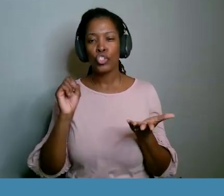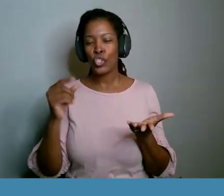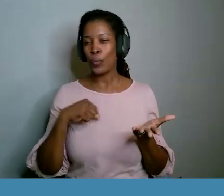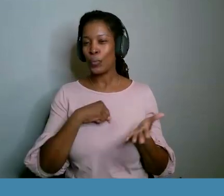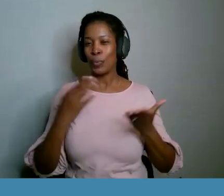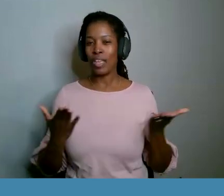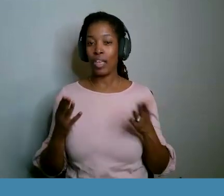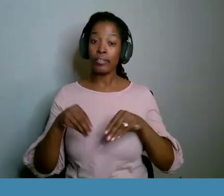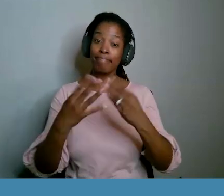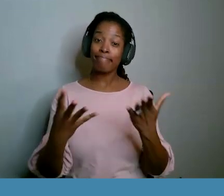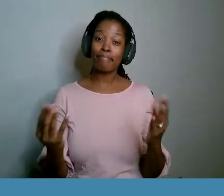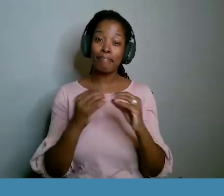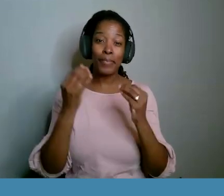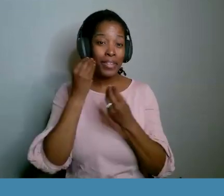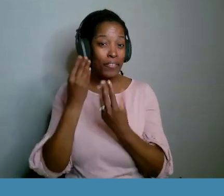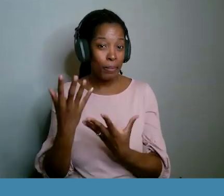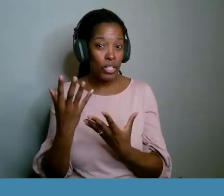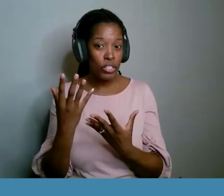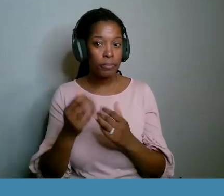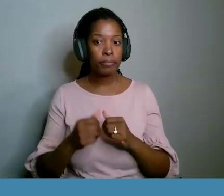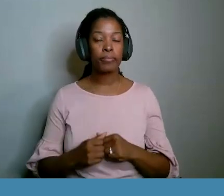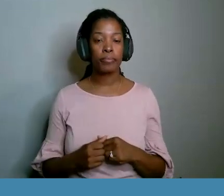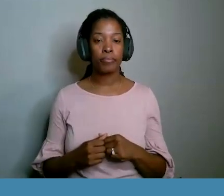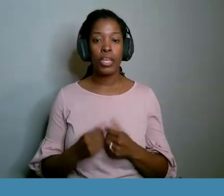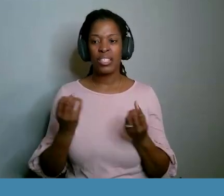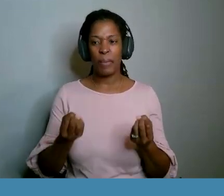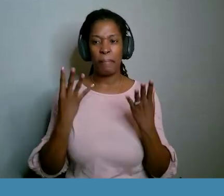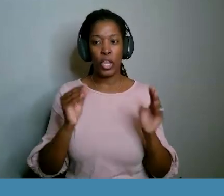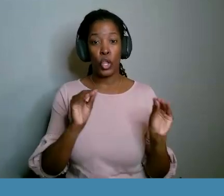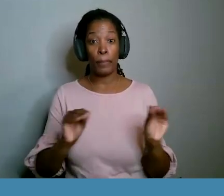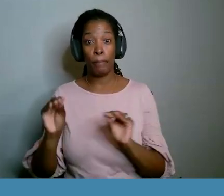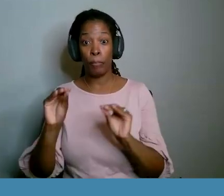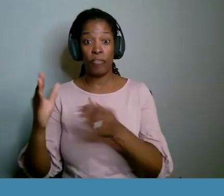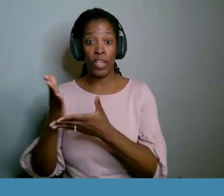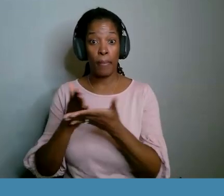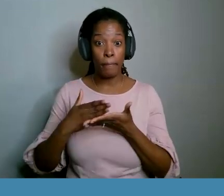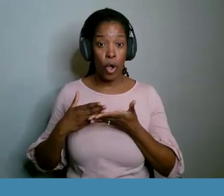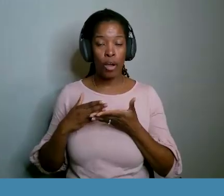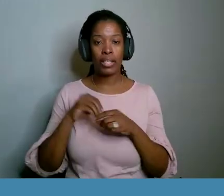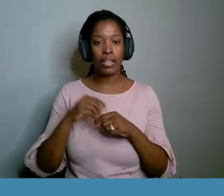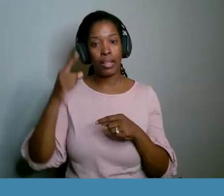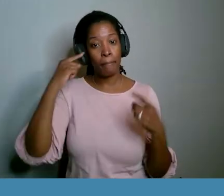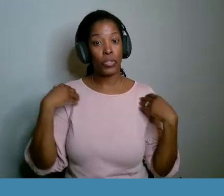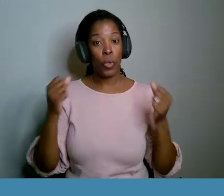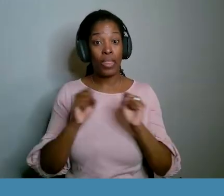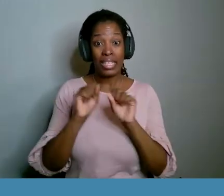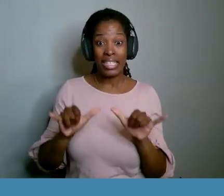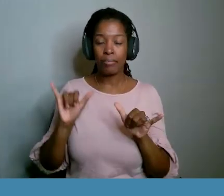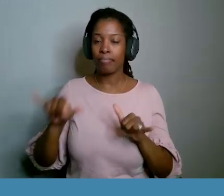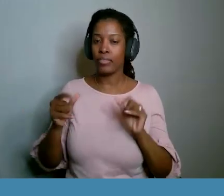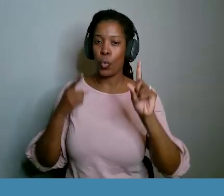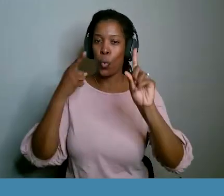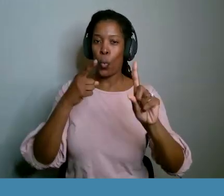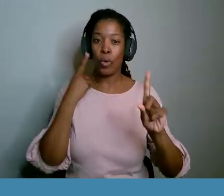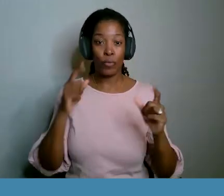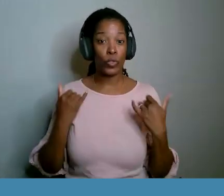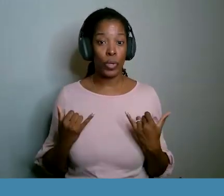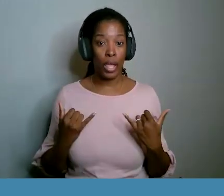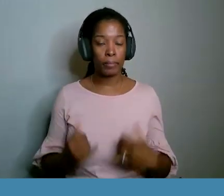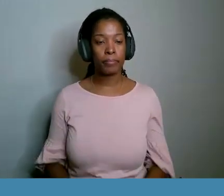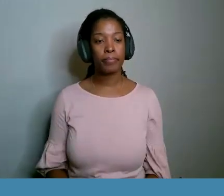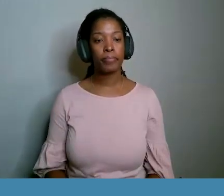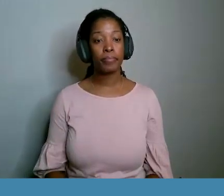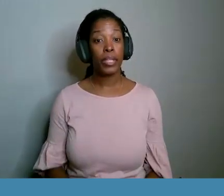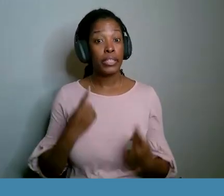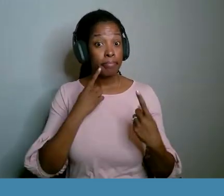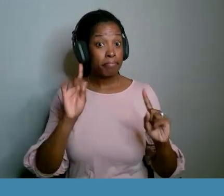here to provide you with that information because there's a lot of moving parts in the mental health system. So that is our goal for today. So to achieve that goal,